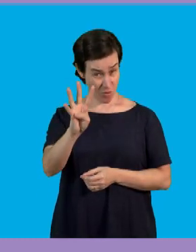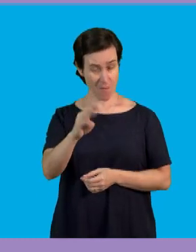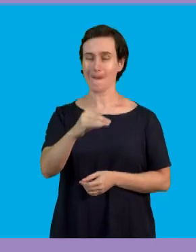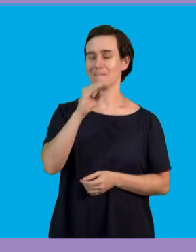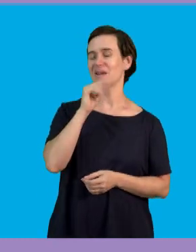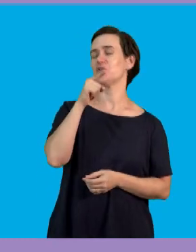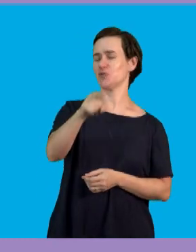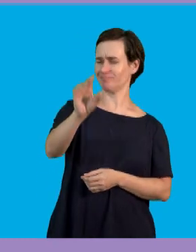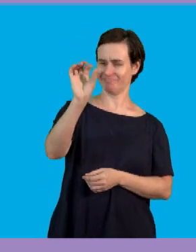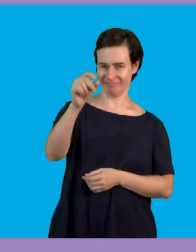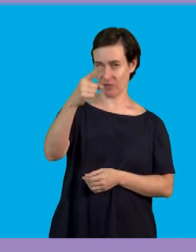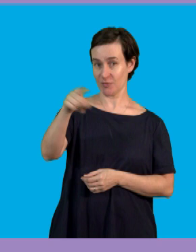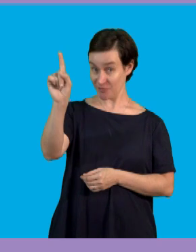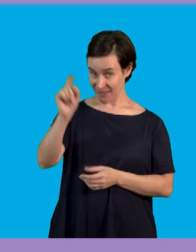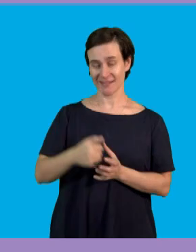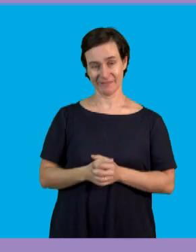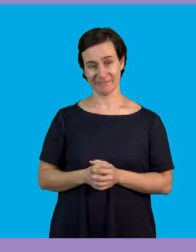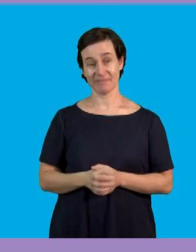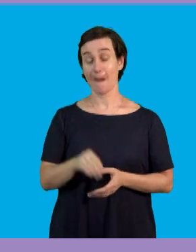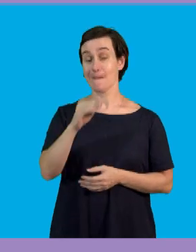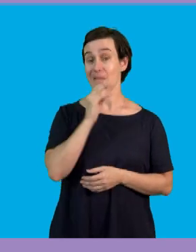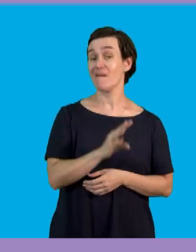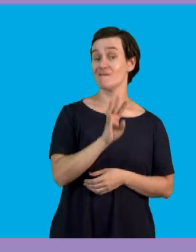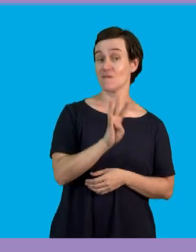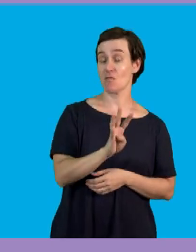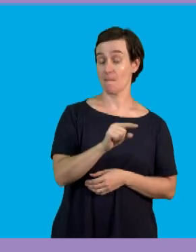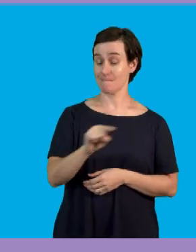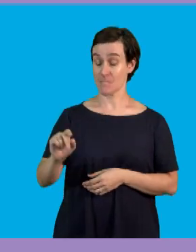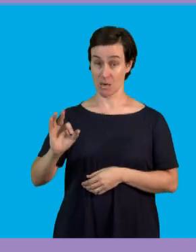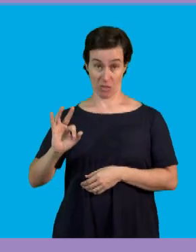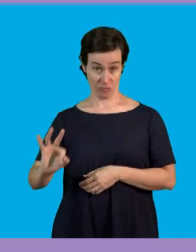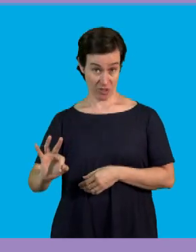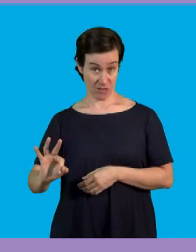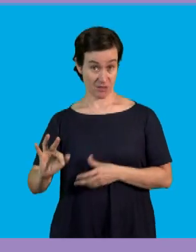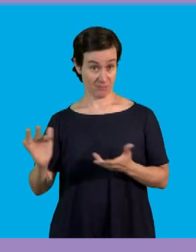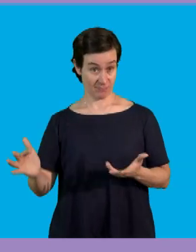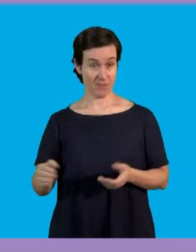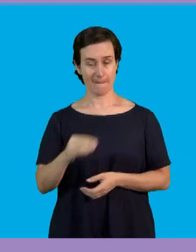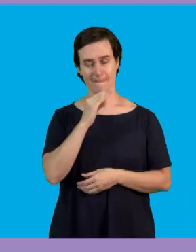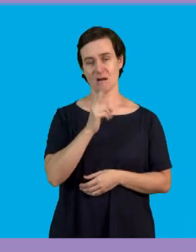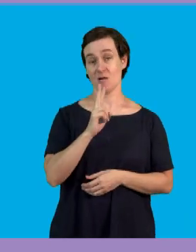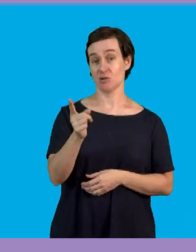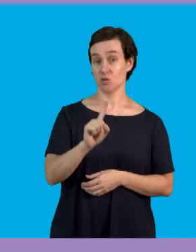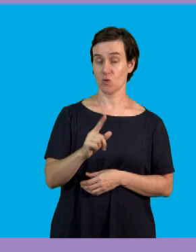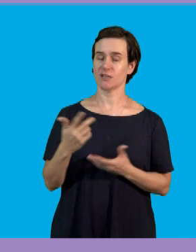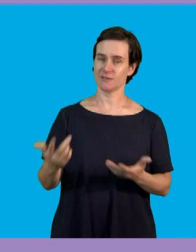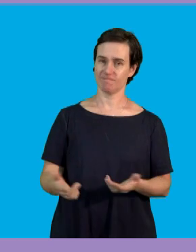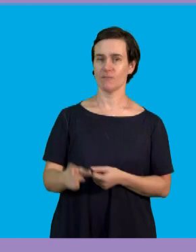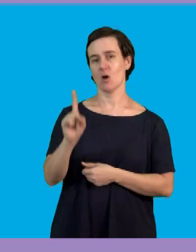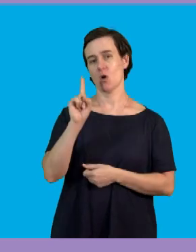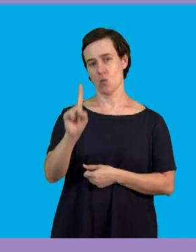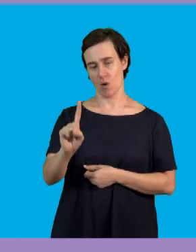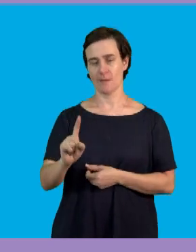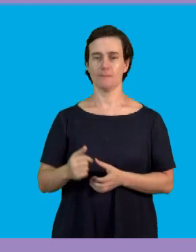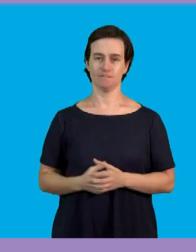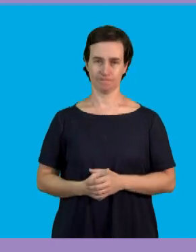you are absolutely correct. That will give us a 4. Then we are going to subtract the 3, and we know that 4